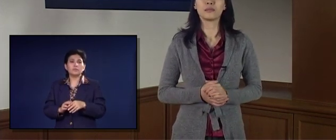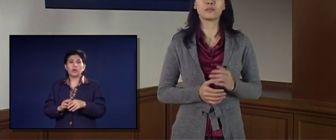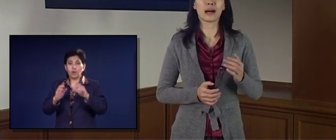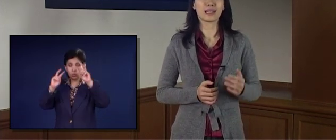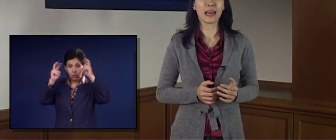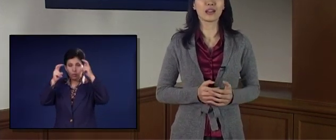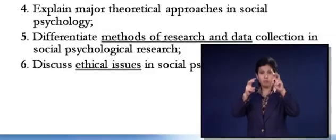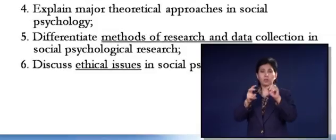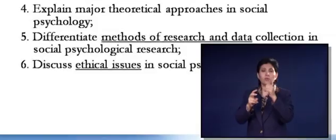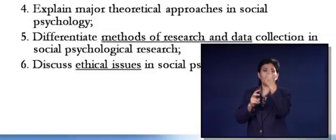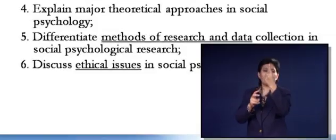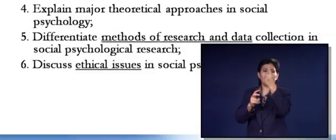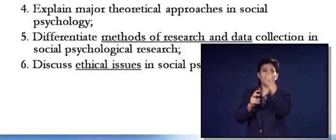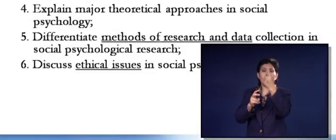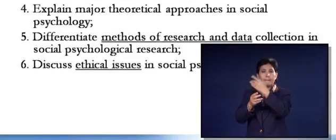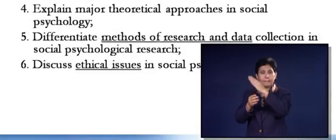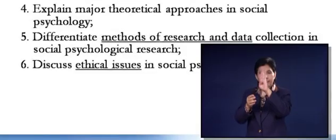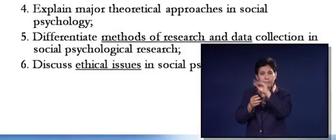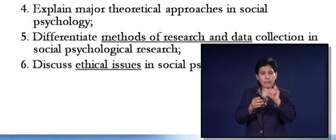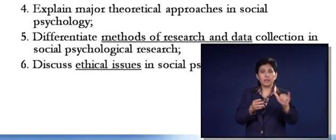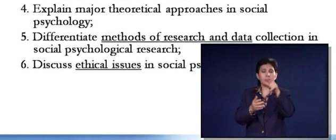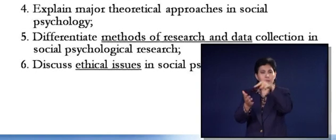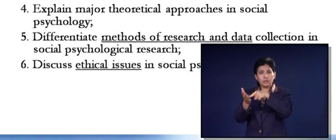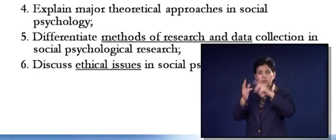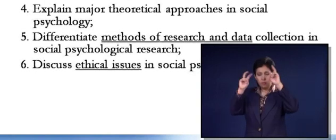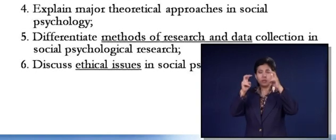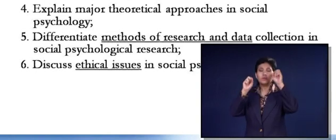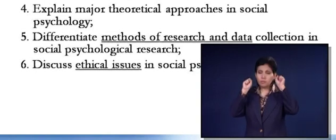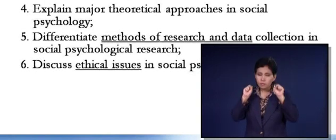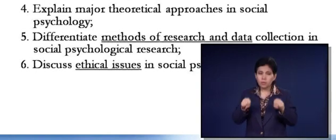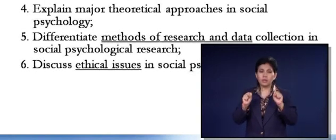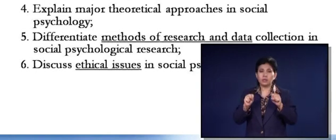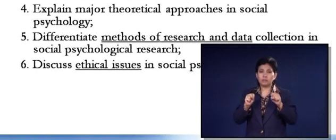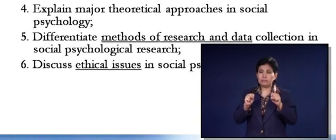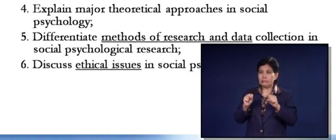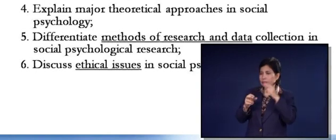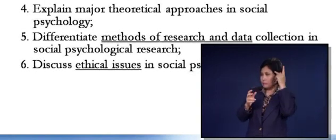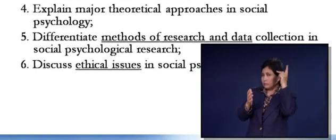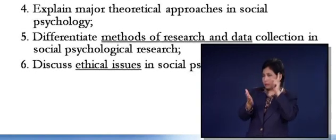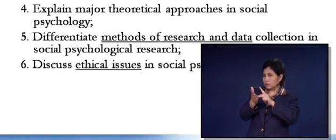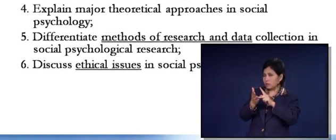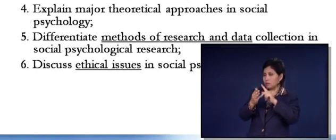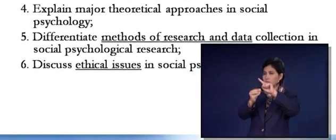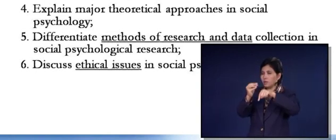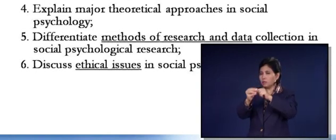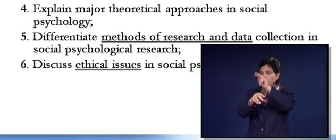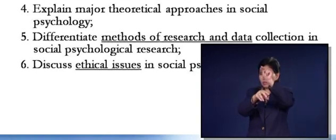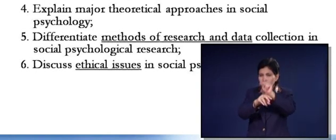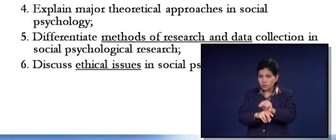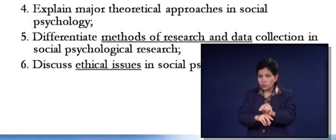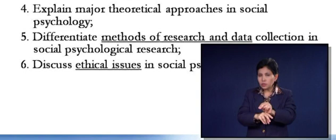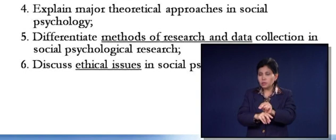Topic 1, by the end of this topic, you should be able to identify the nature of